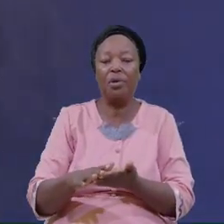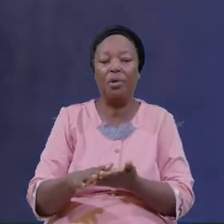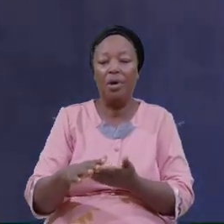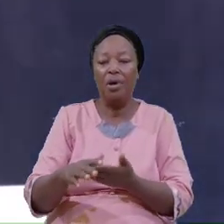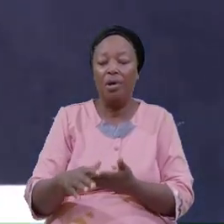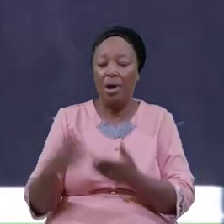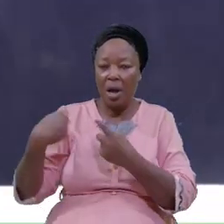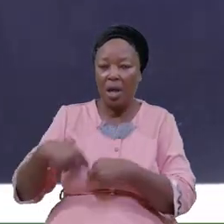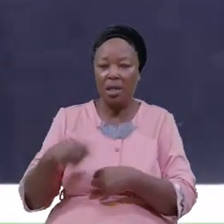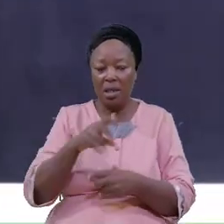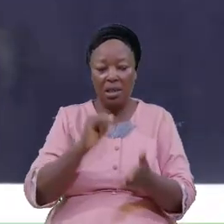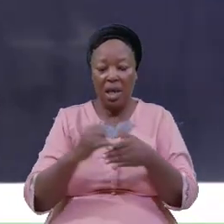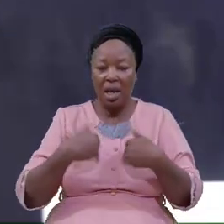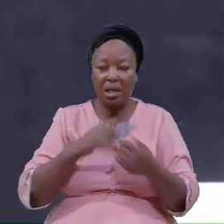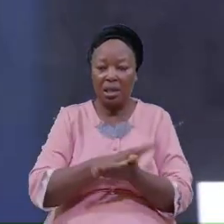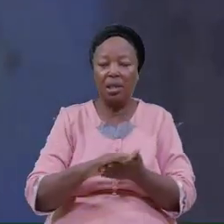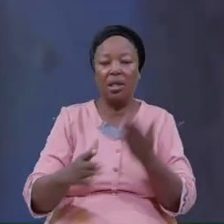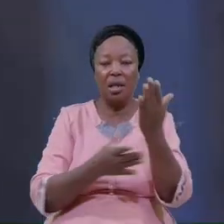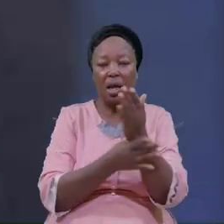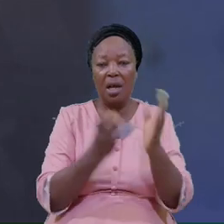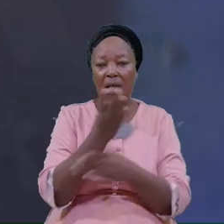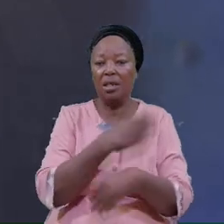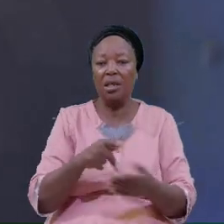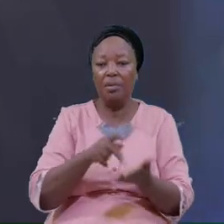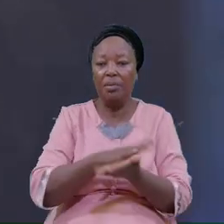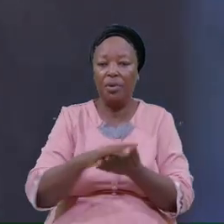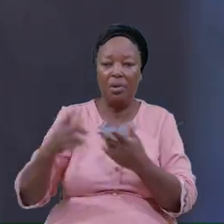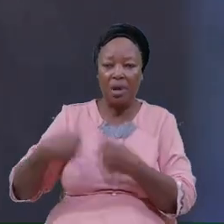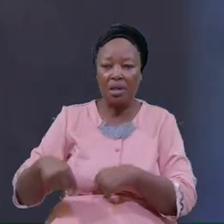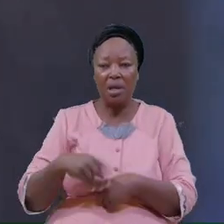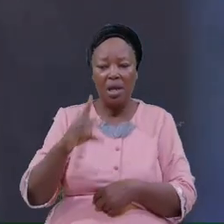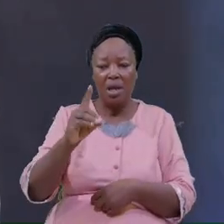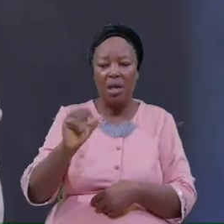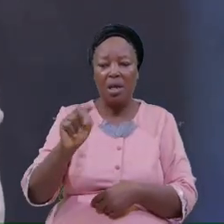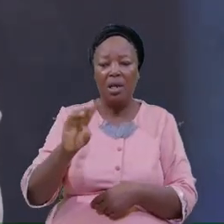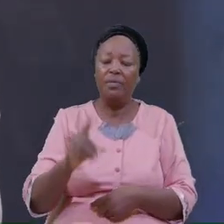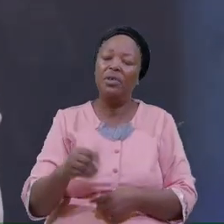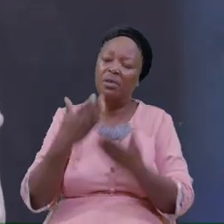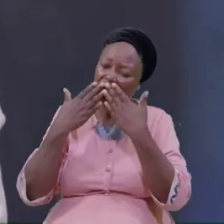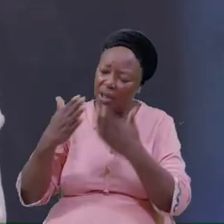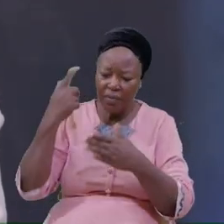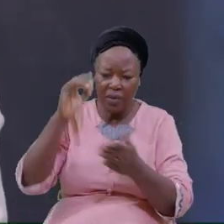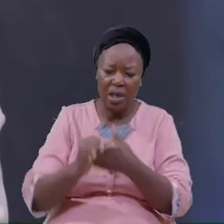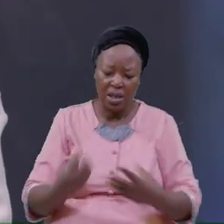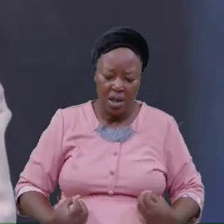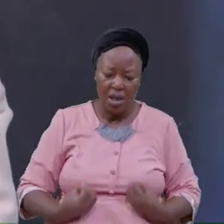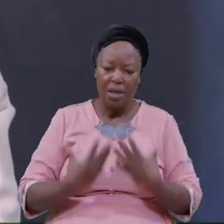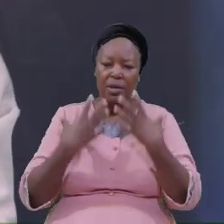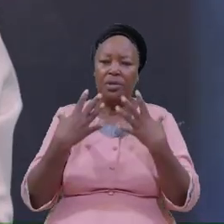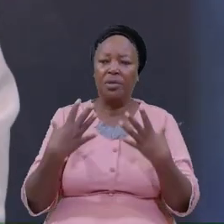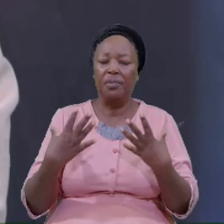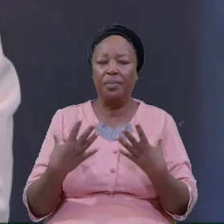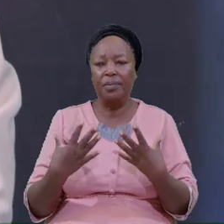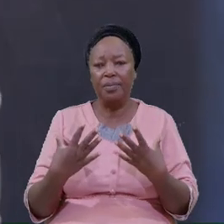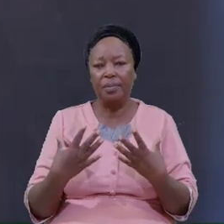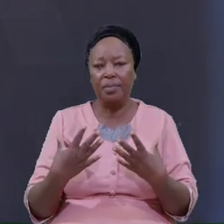pur. David. David. Thank you for inspiration. Merci pour l'inspiration. But